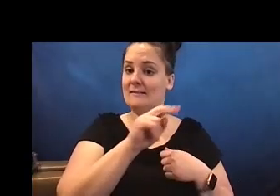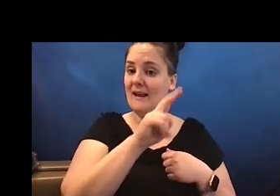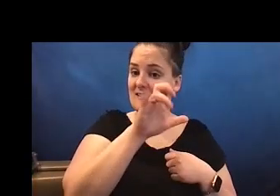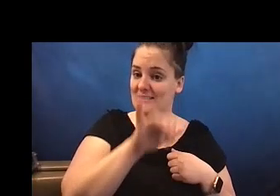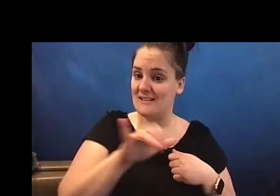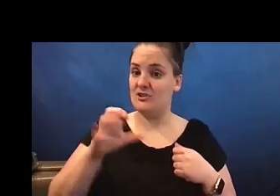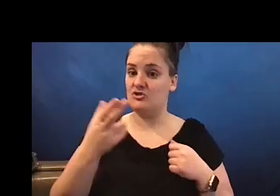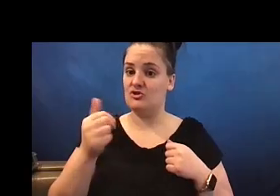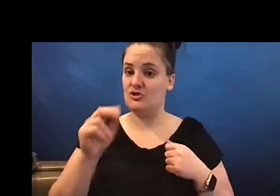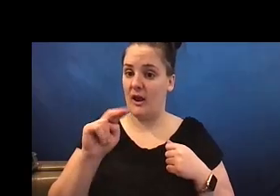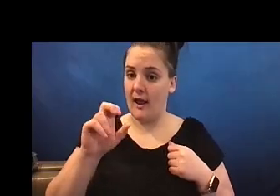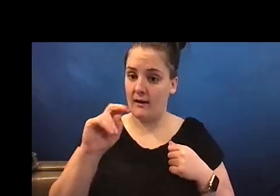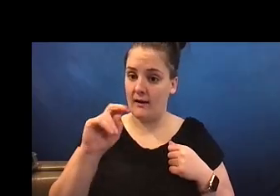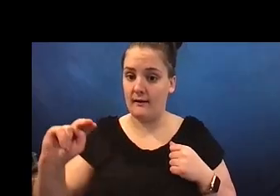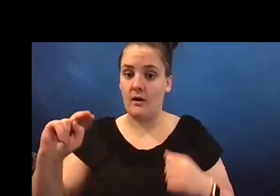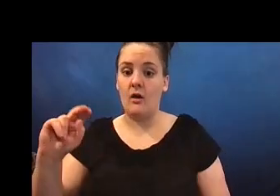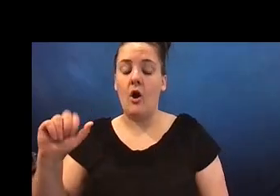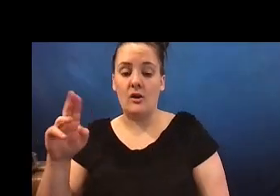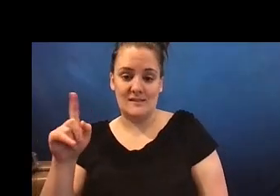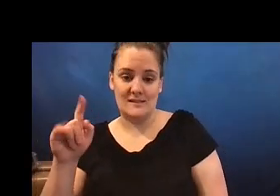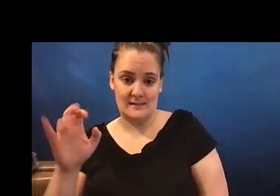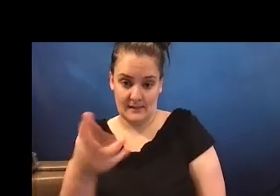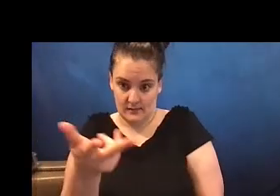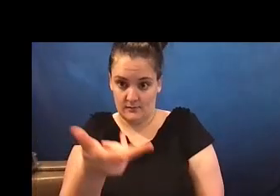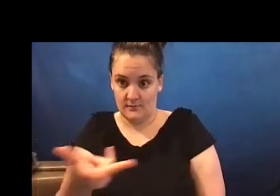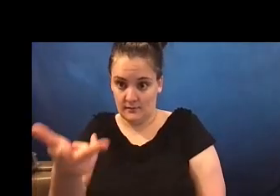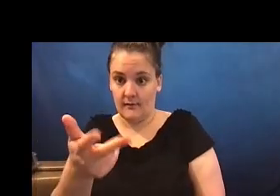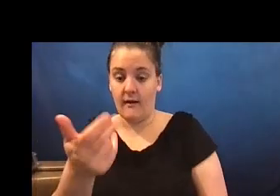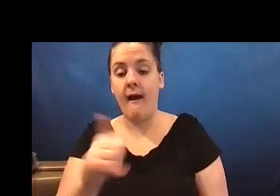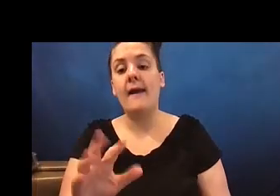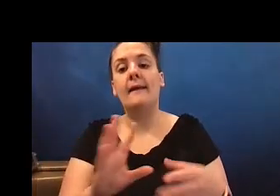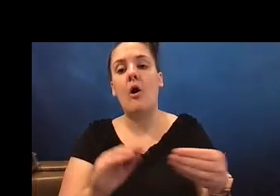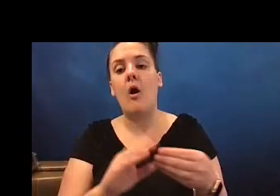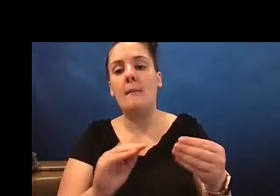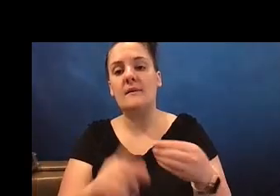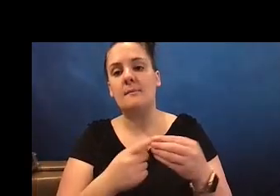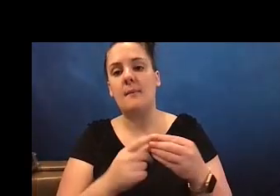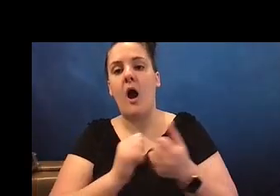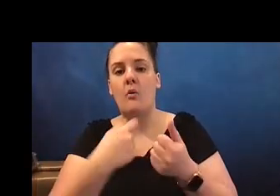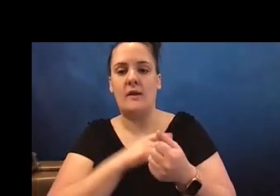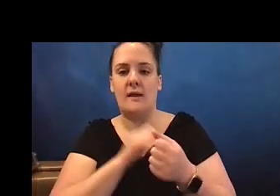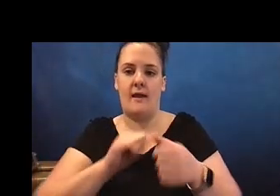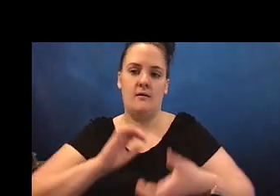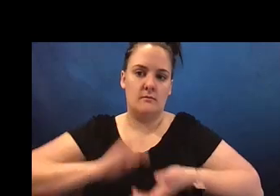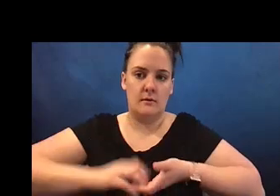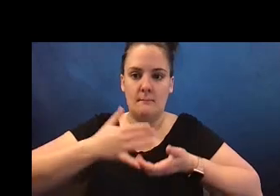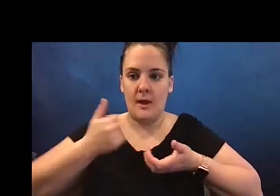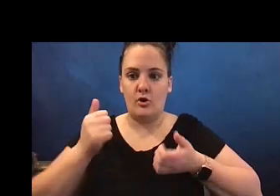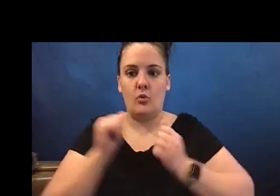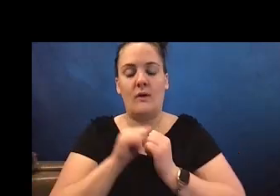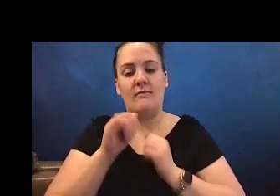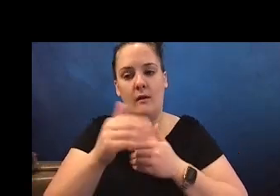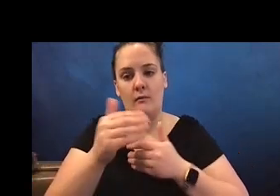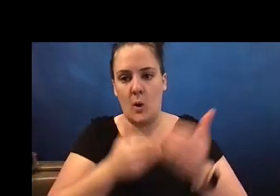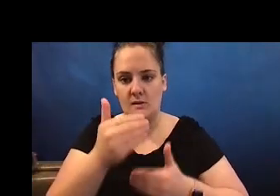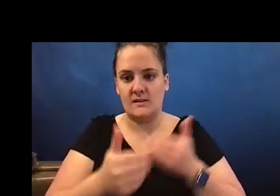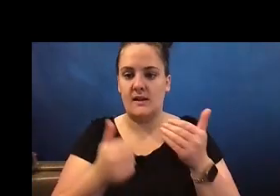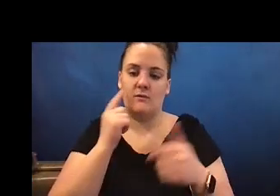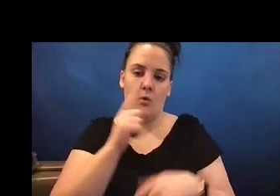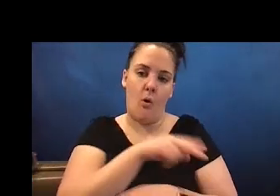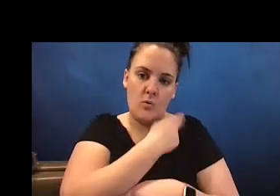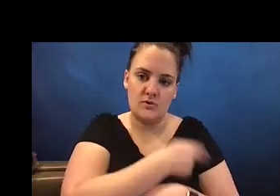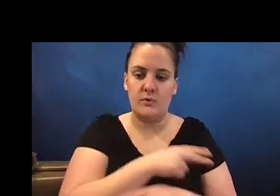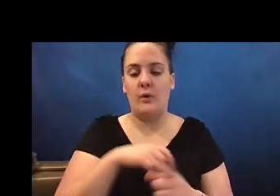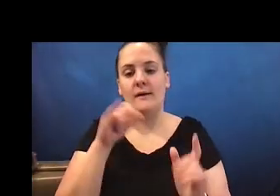Any comments that you want to add into how we work better with our hospitals to get through this process as quickly as can,